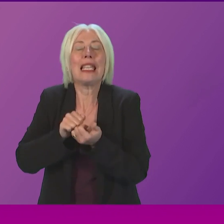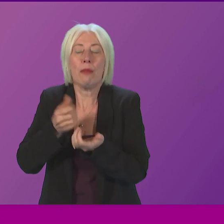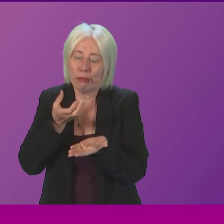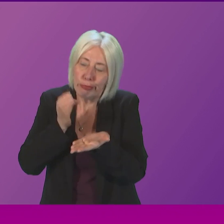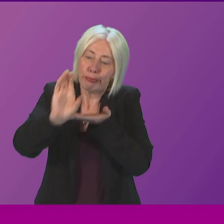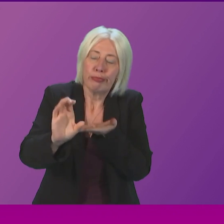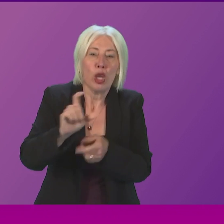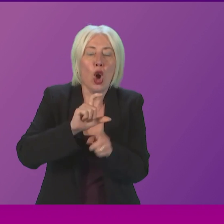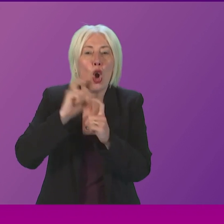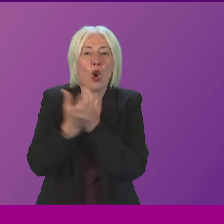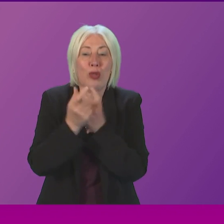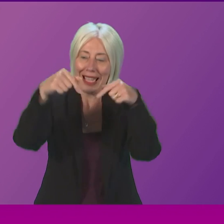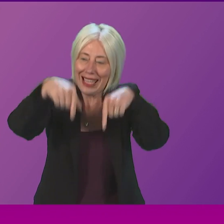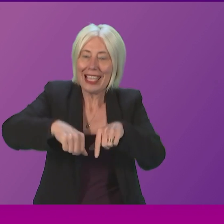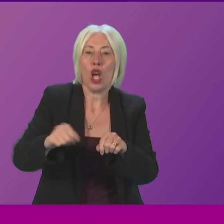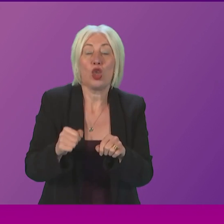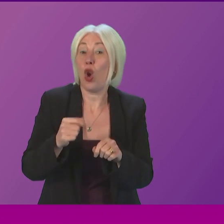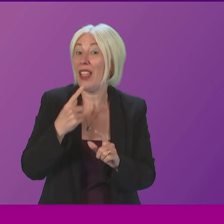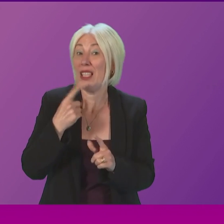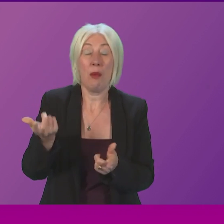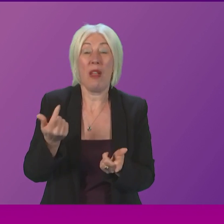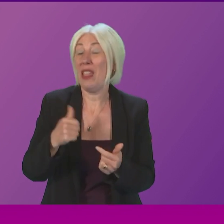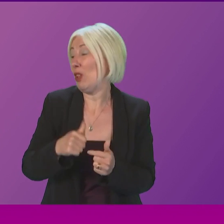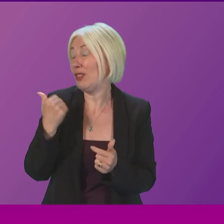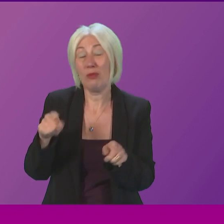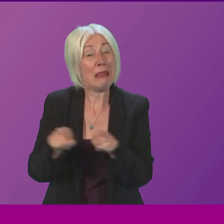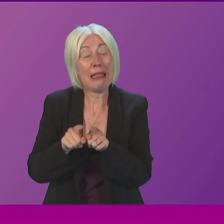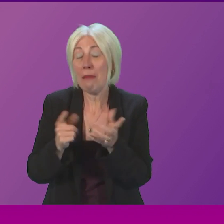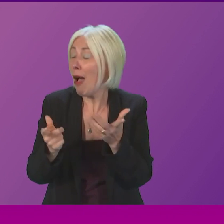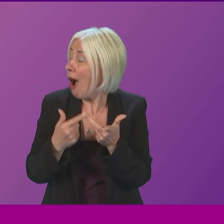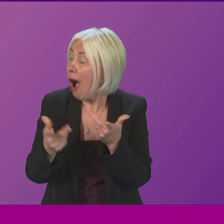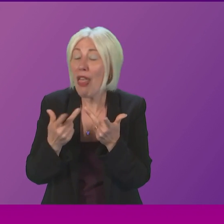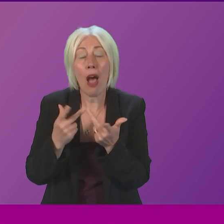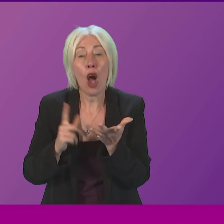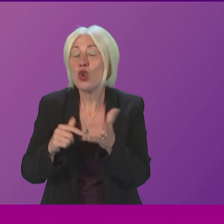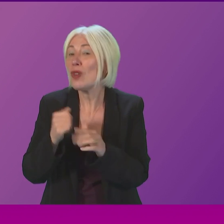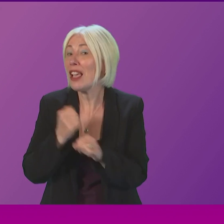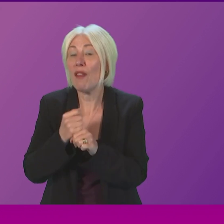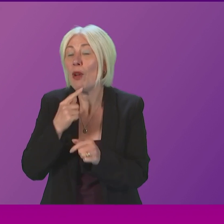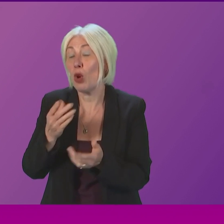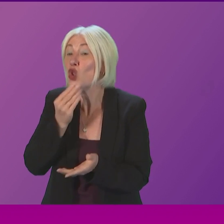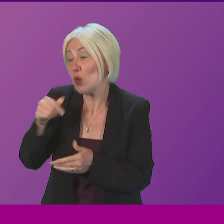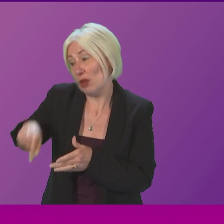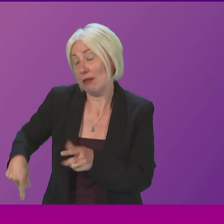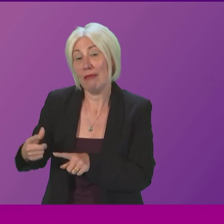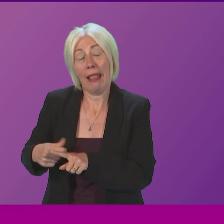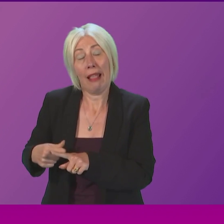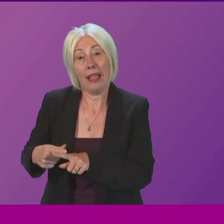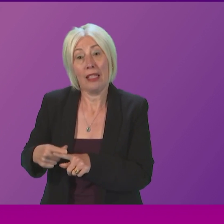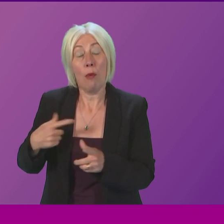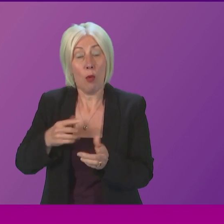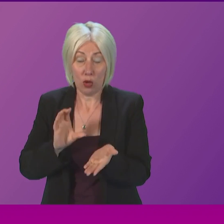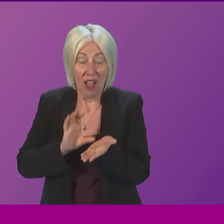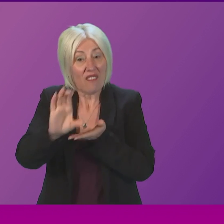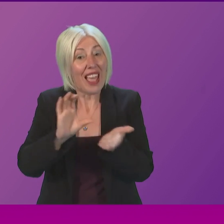in Scotland, while he wants to squander it, as successive UK governments have continued to do. And when it comes to investing in our